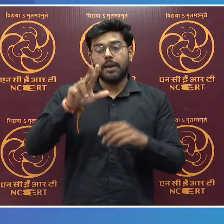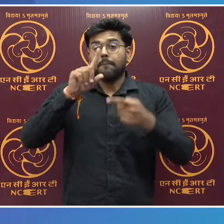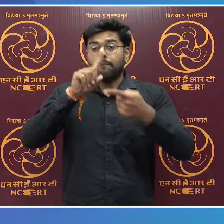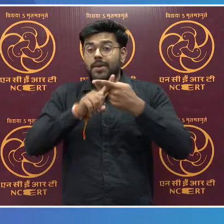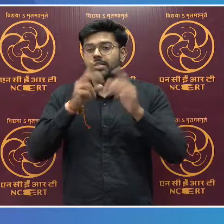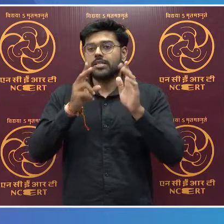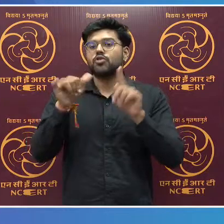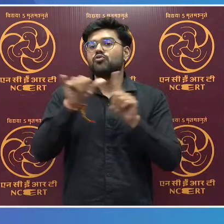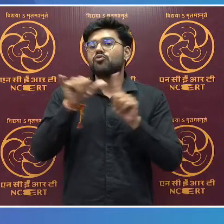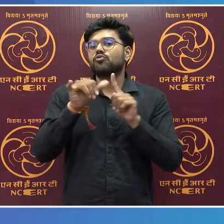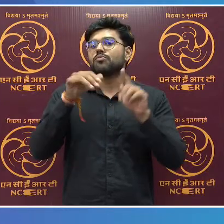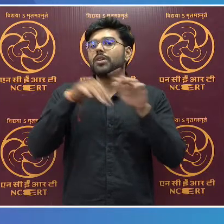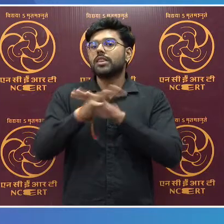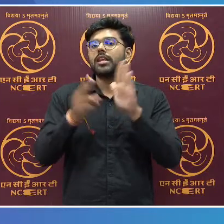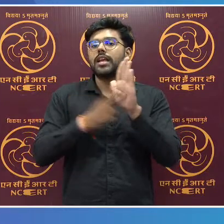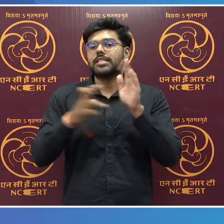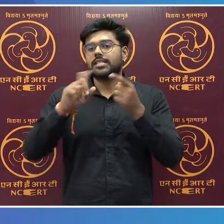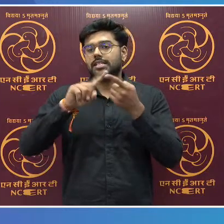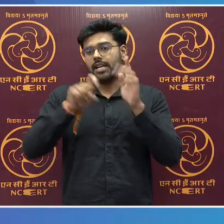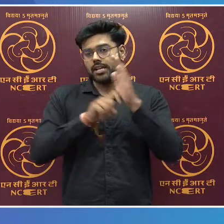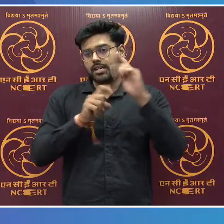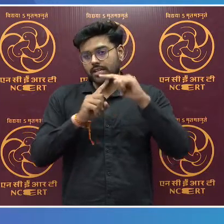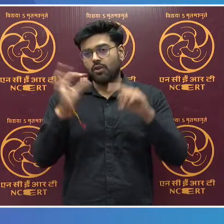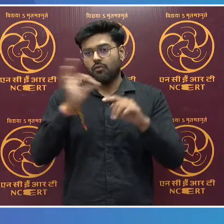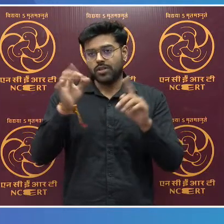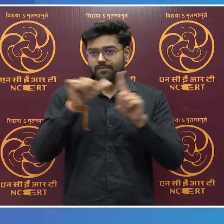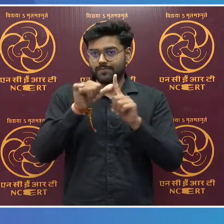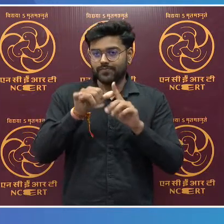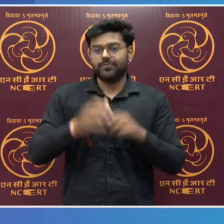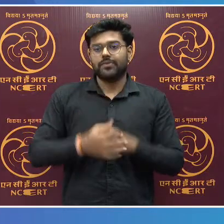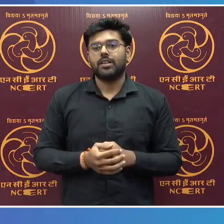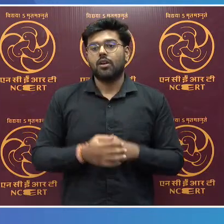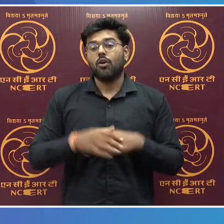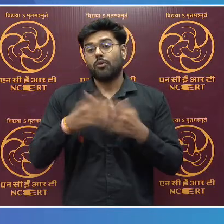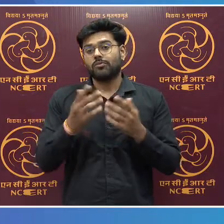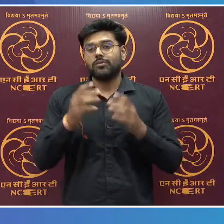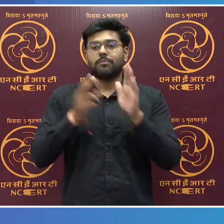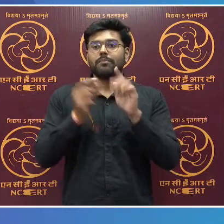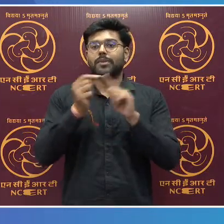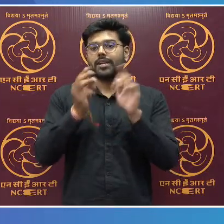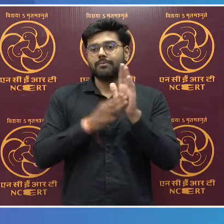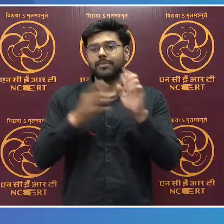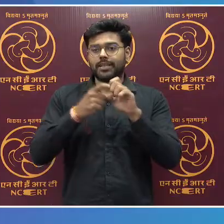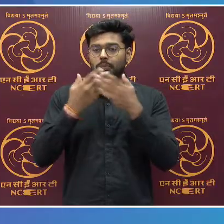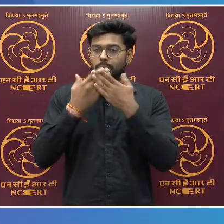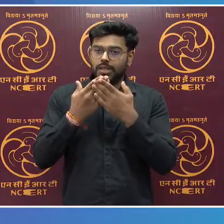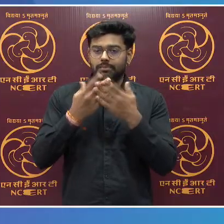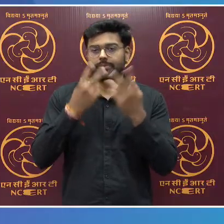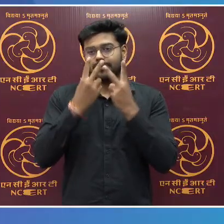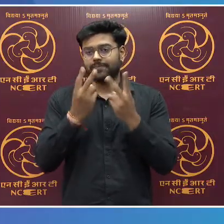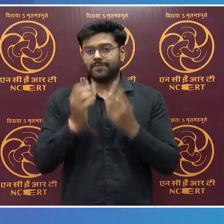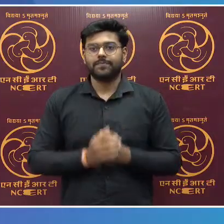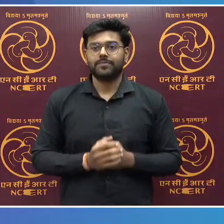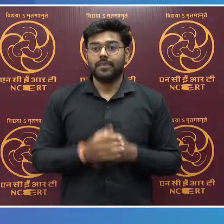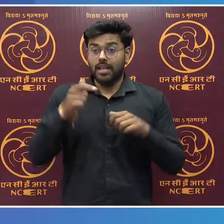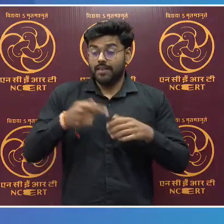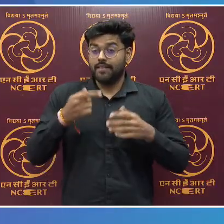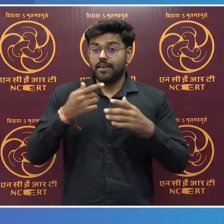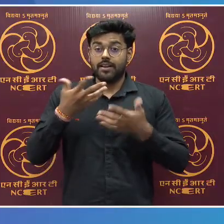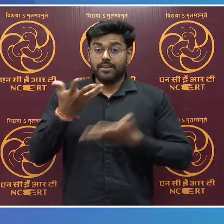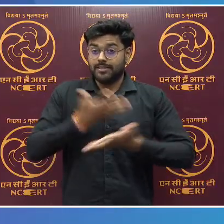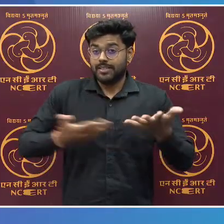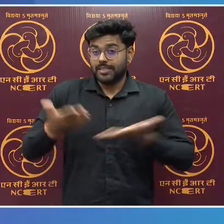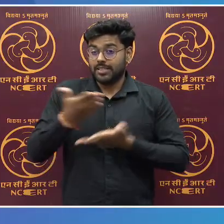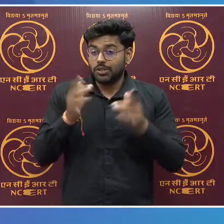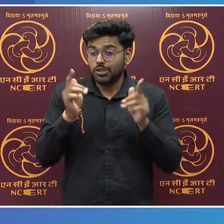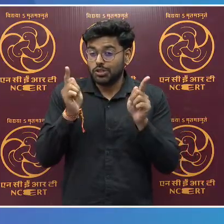NCERT Official and NCERT PME Vidya Class 8. Today we are going to discuss something very small